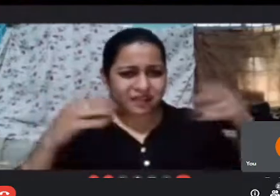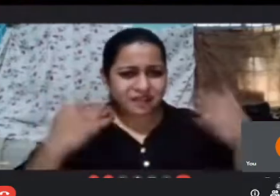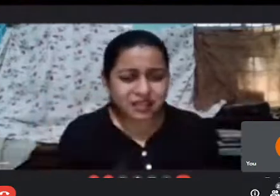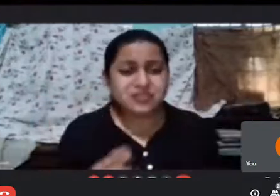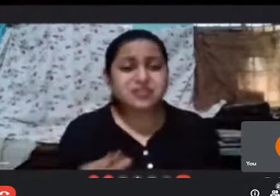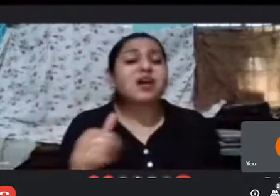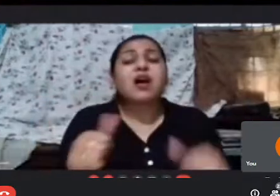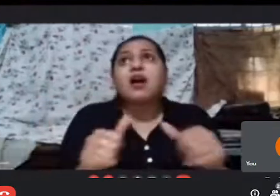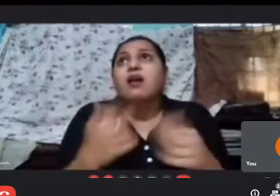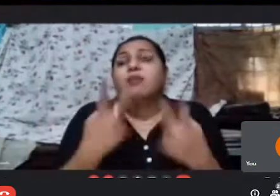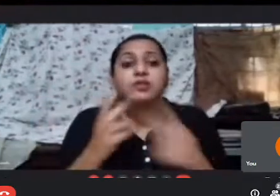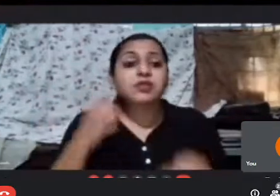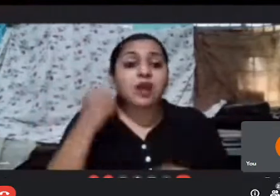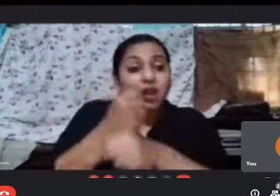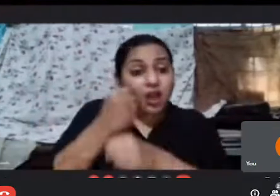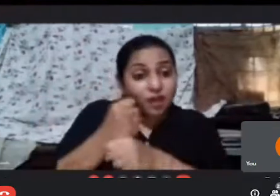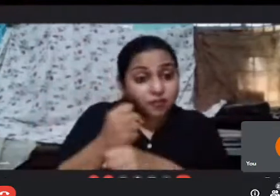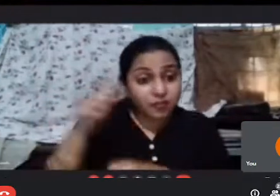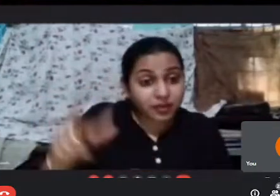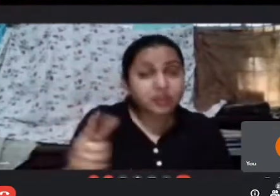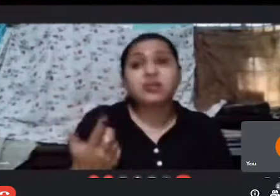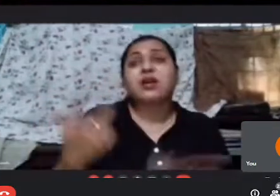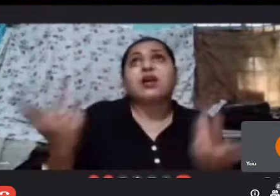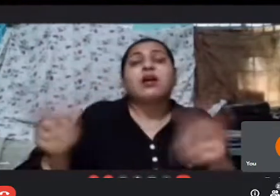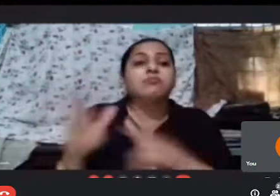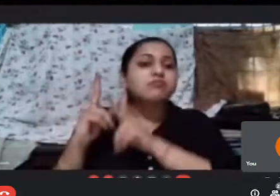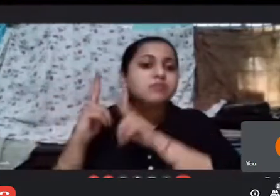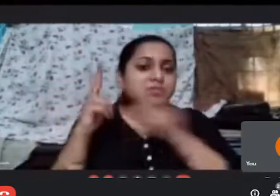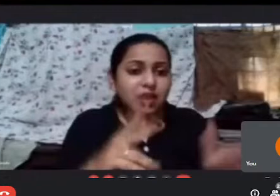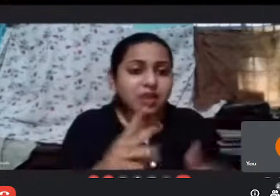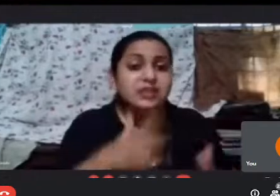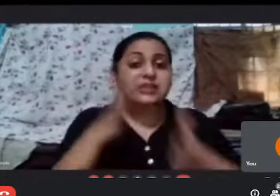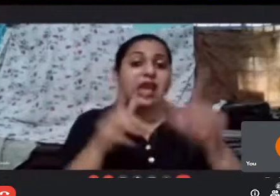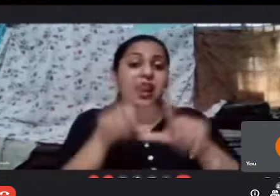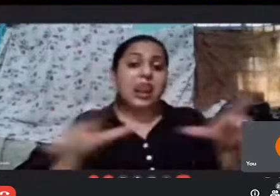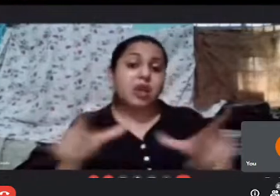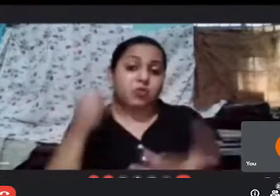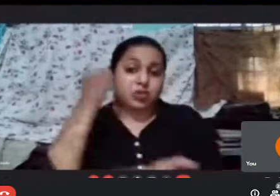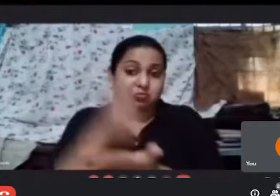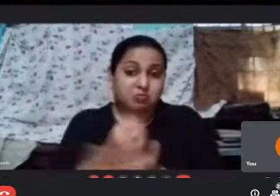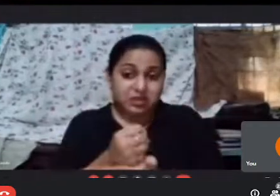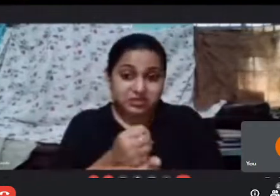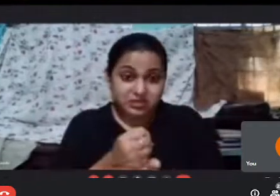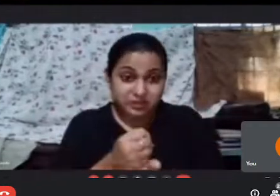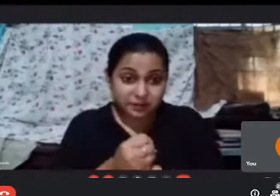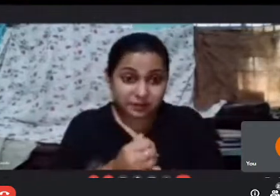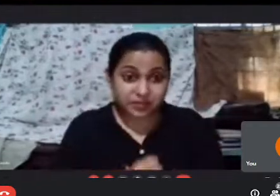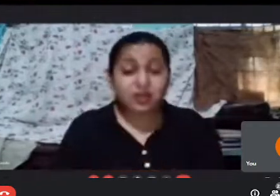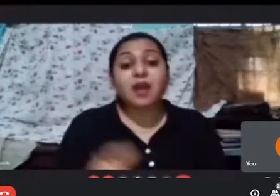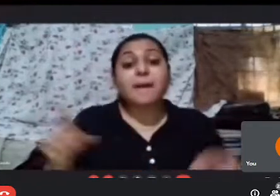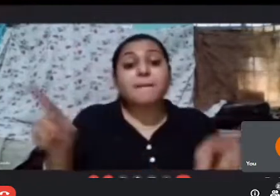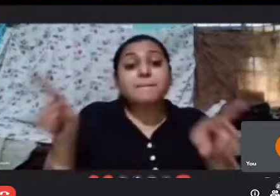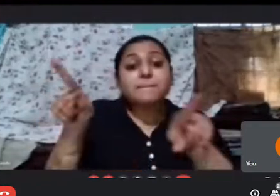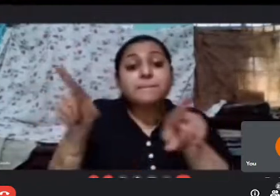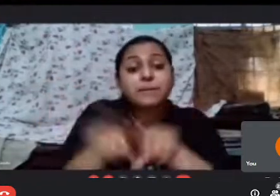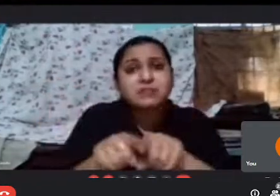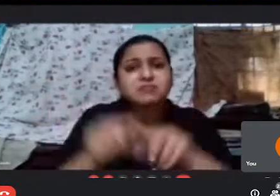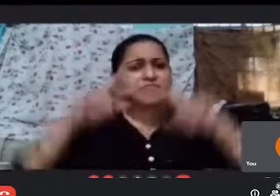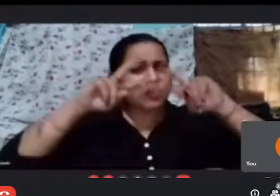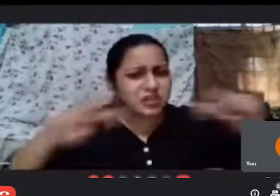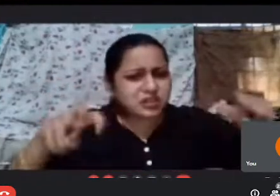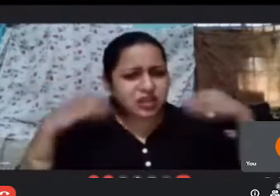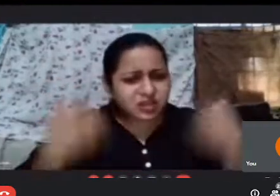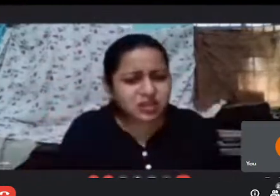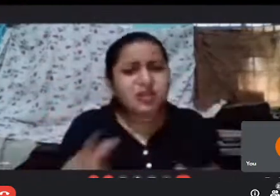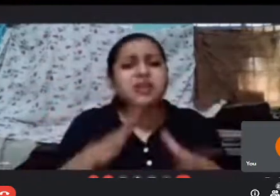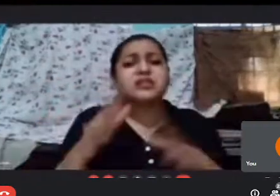of India has for sign language. She has also encouraged the research on and practice of sign